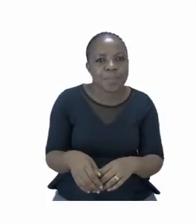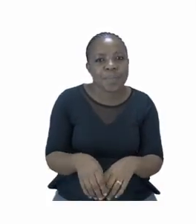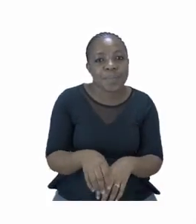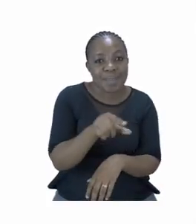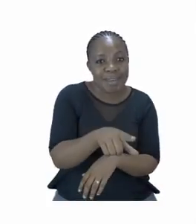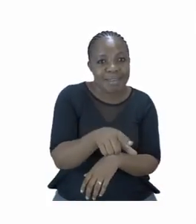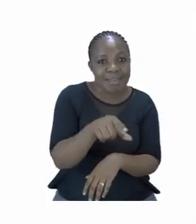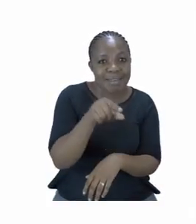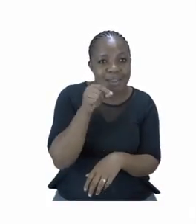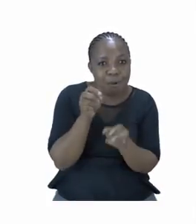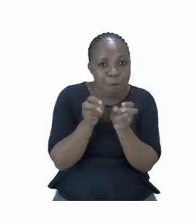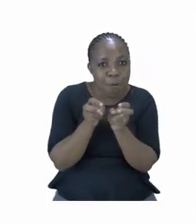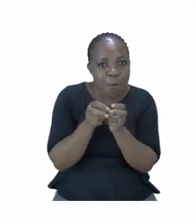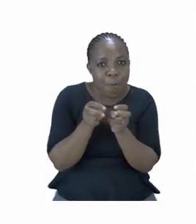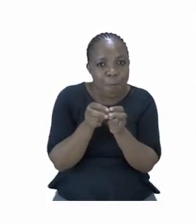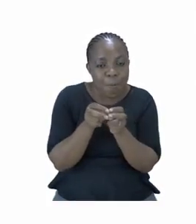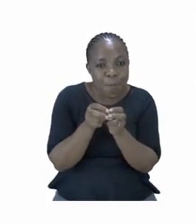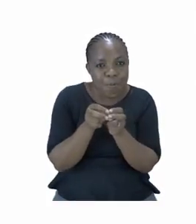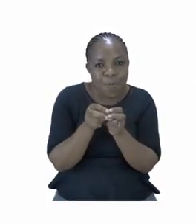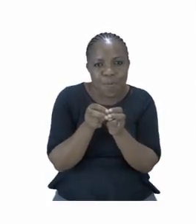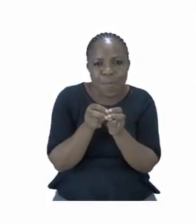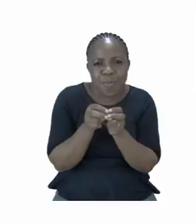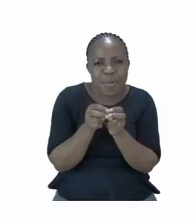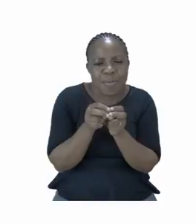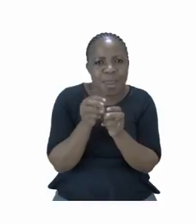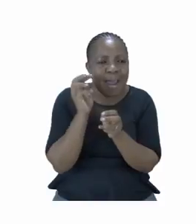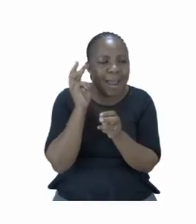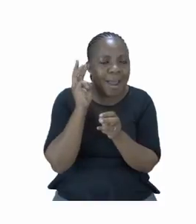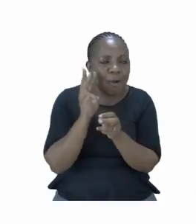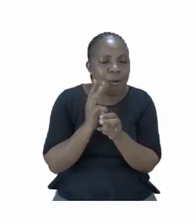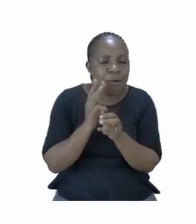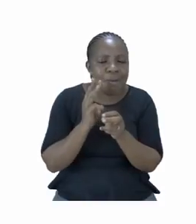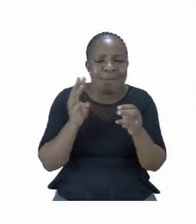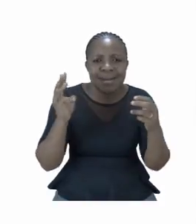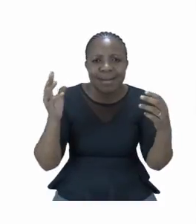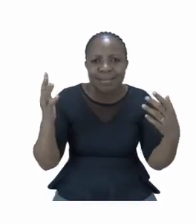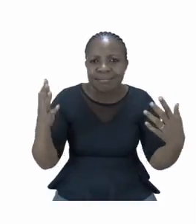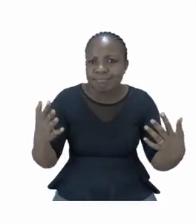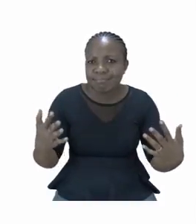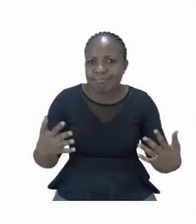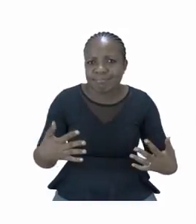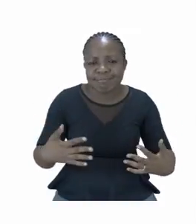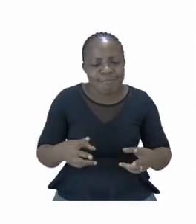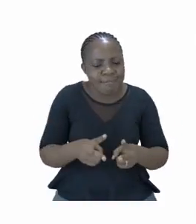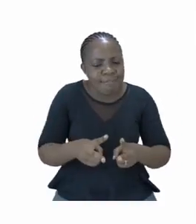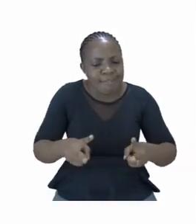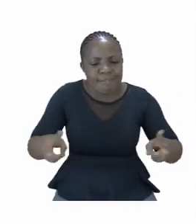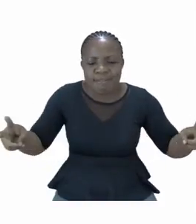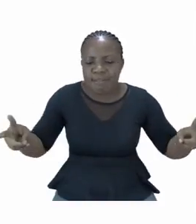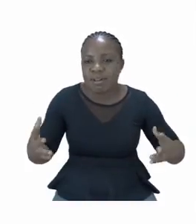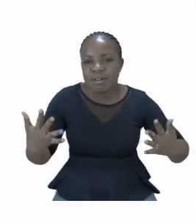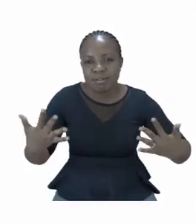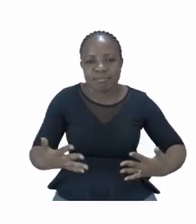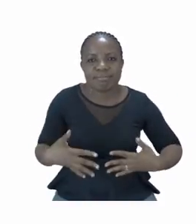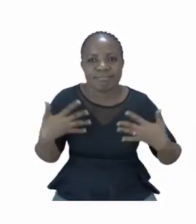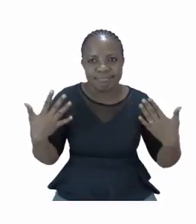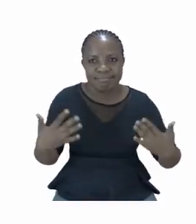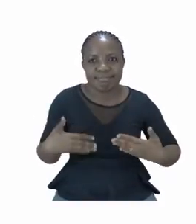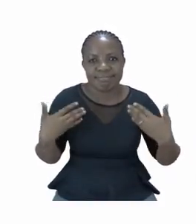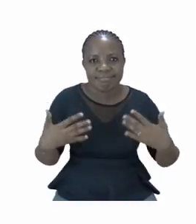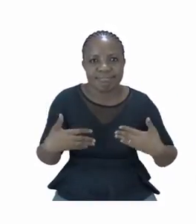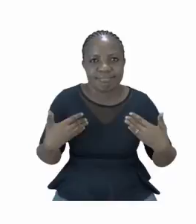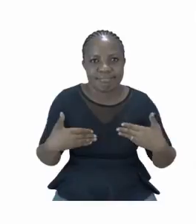mice were very happy. So as you can see, they have given us a picture on